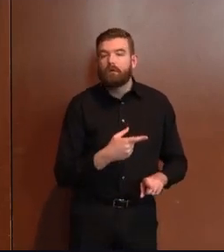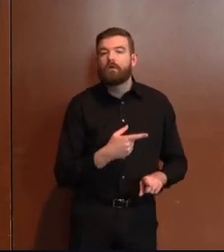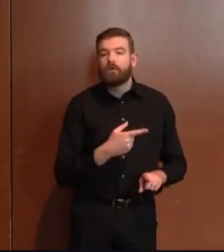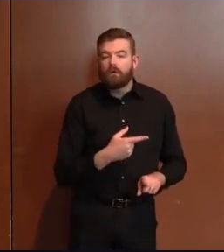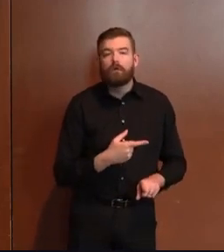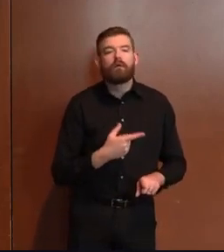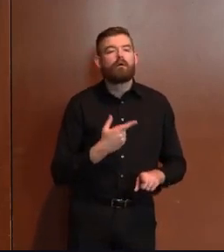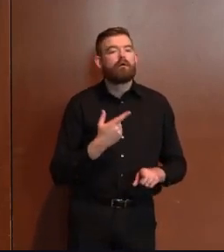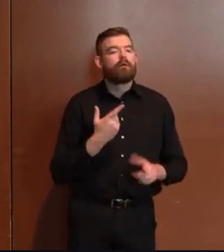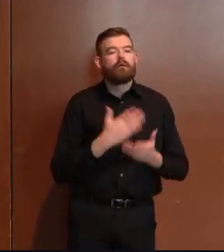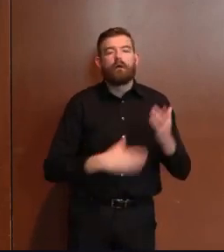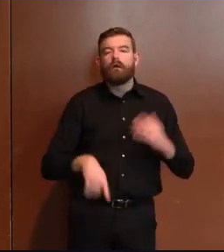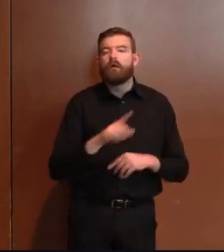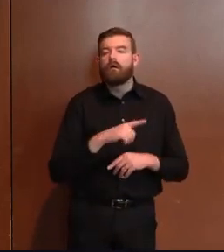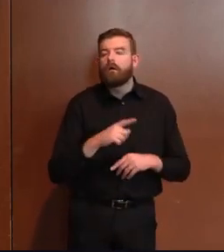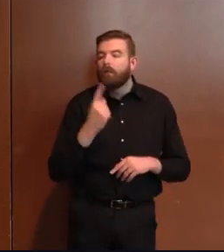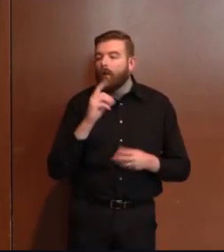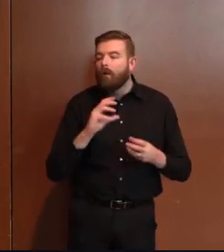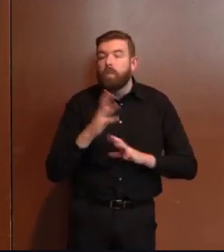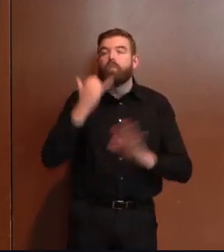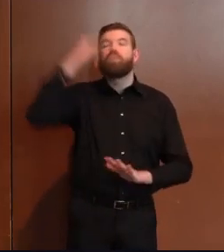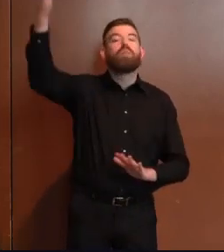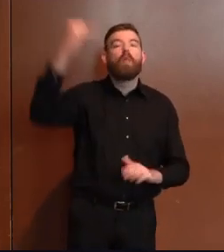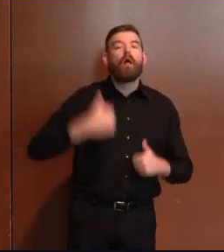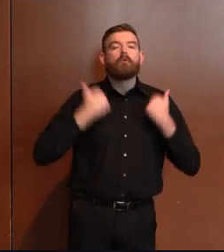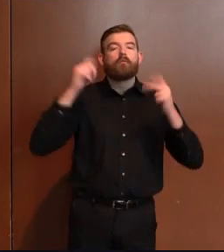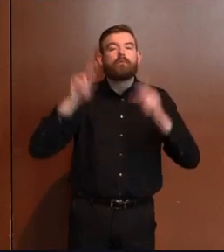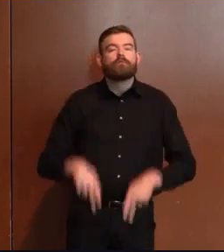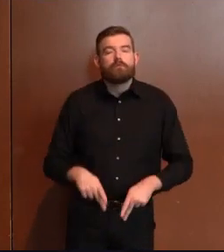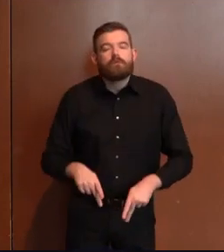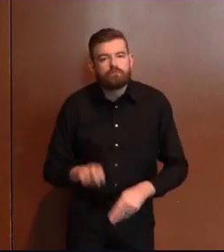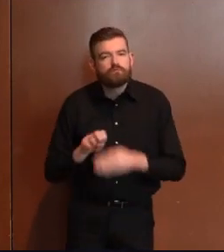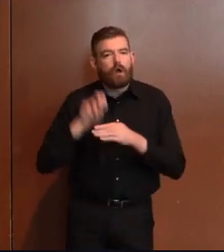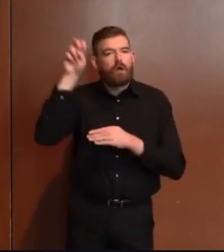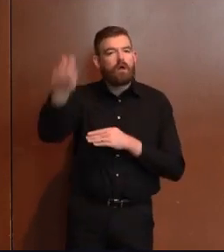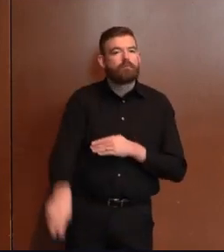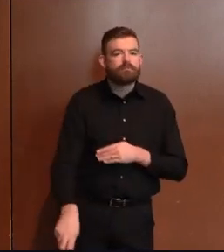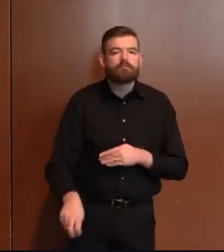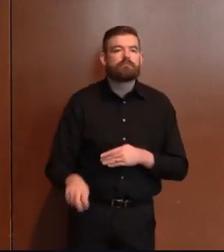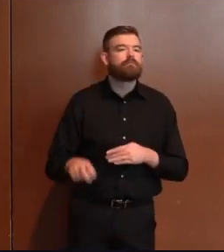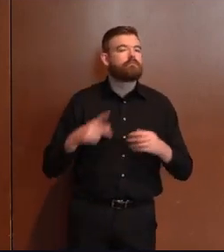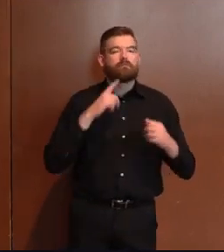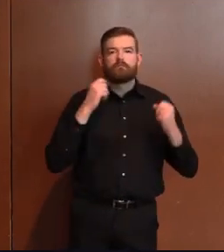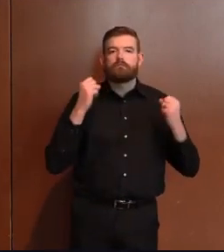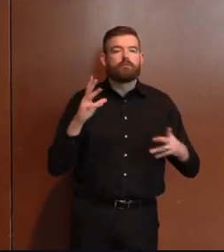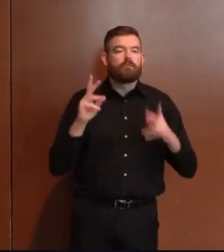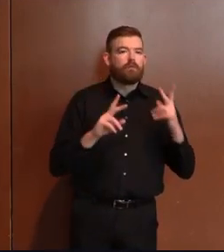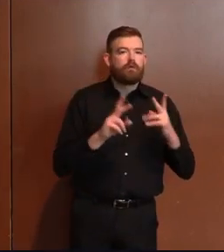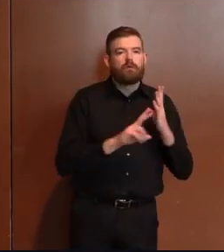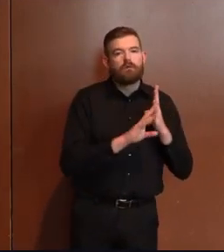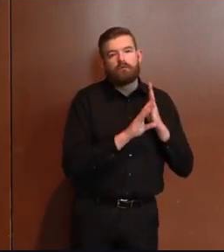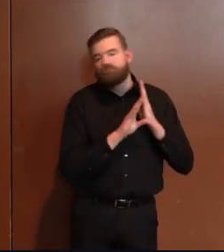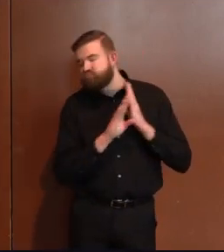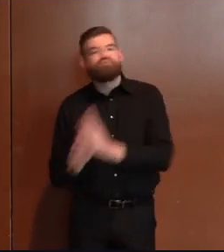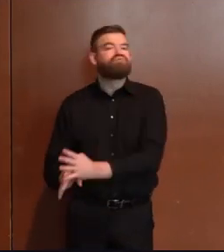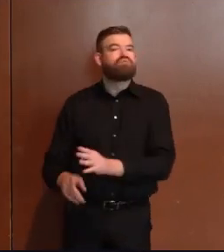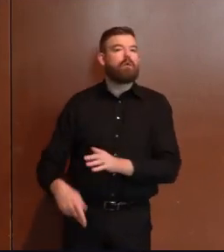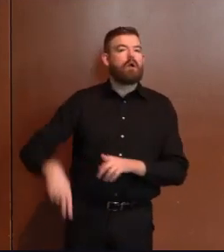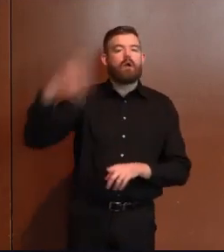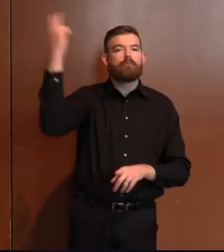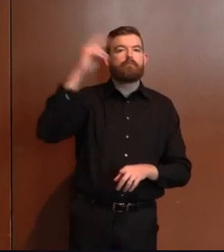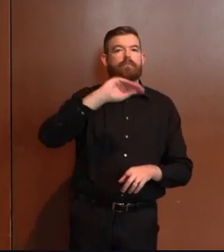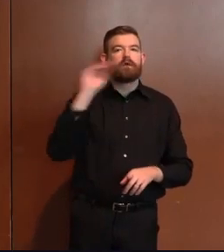our curve, because I think right now we're at the peak of our curve for unemployment filings. Please, God, I hope. Yes. As far as